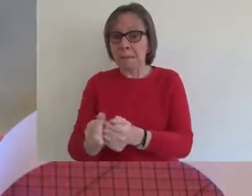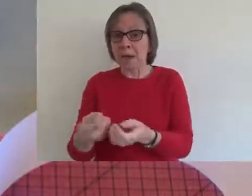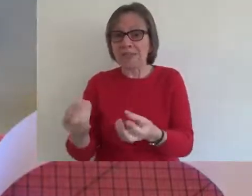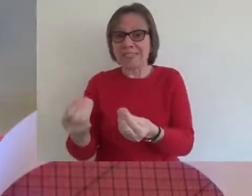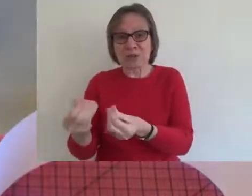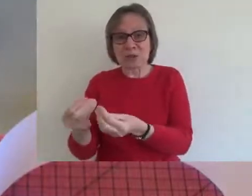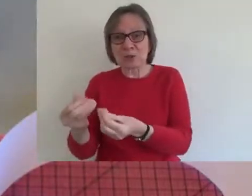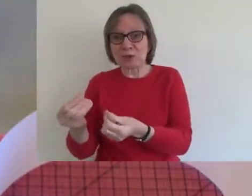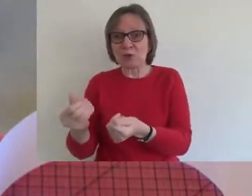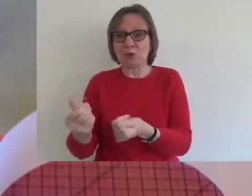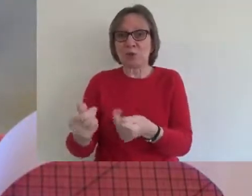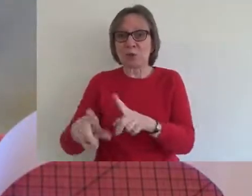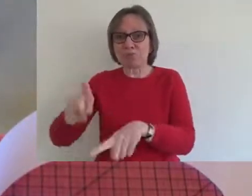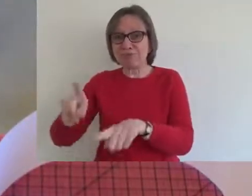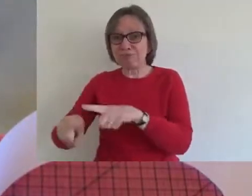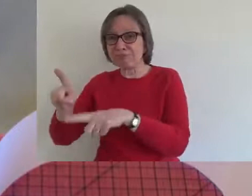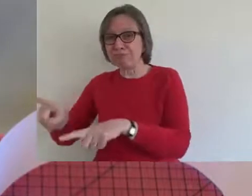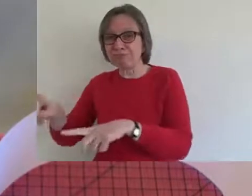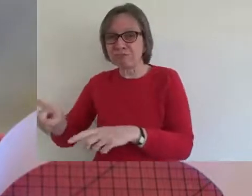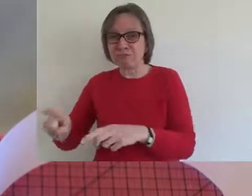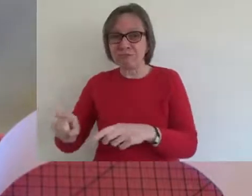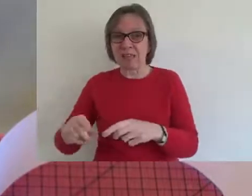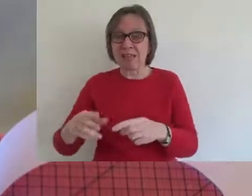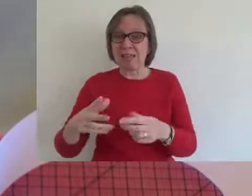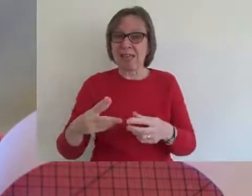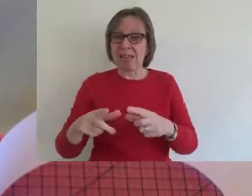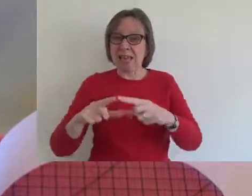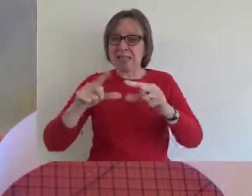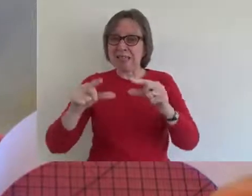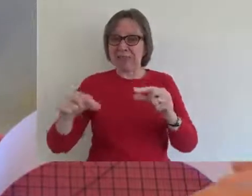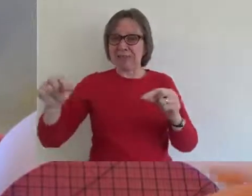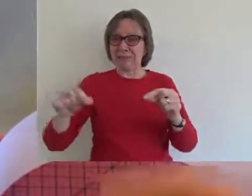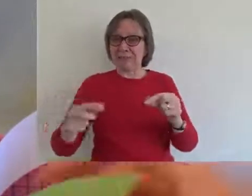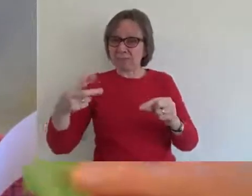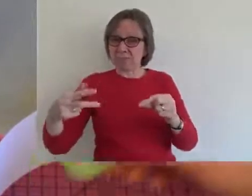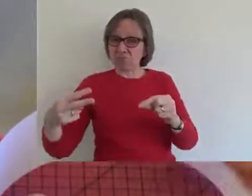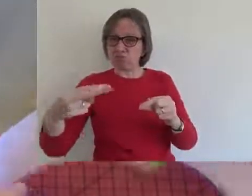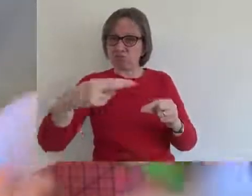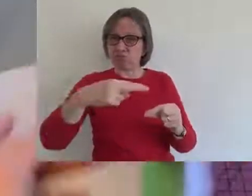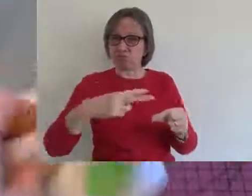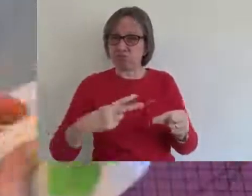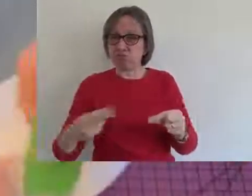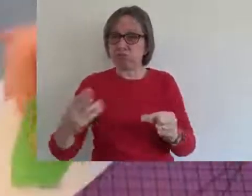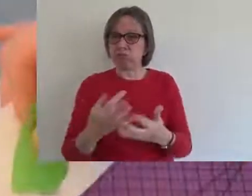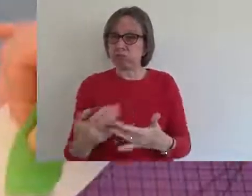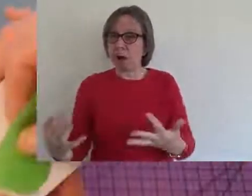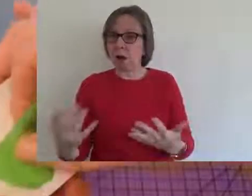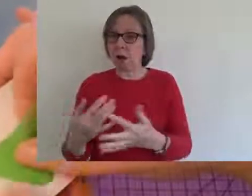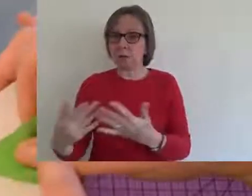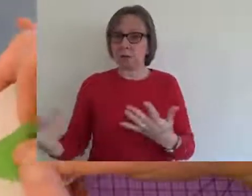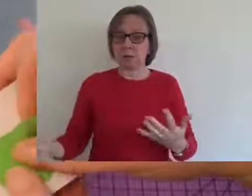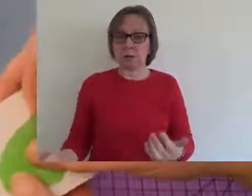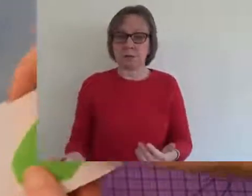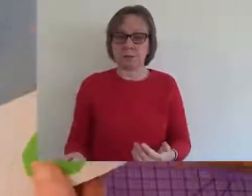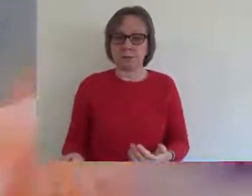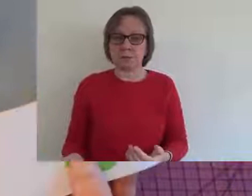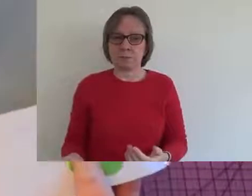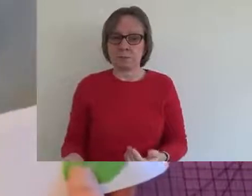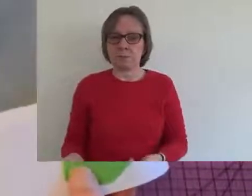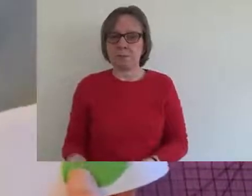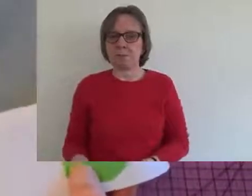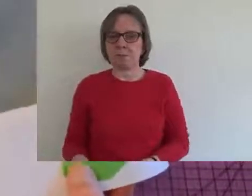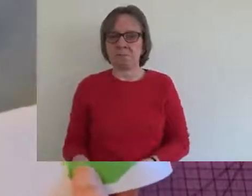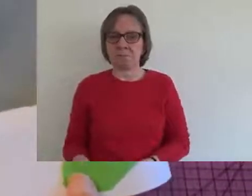have some green bits of paper or crepe paper. So I've cut some leaves out here. If I did another one, look, I